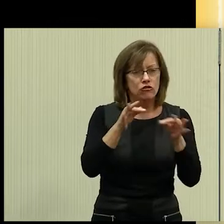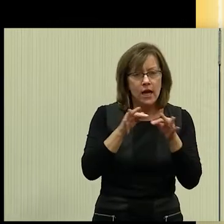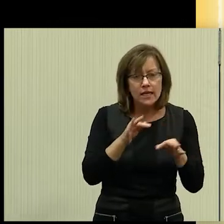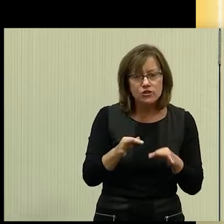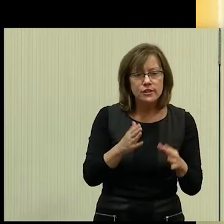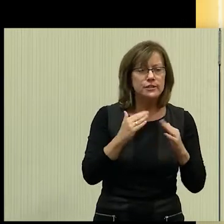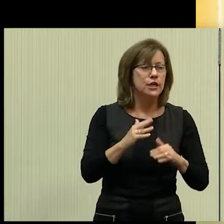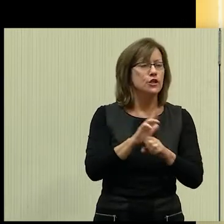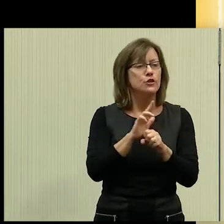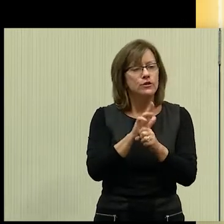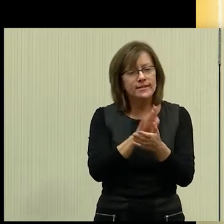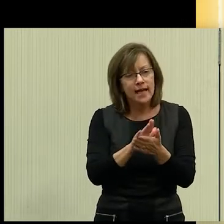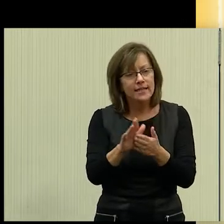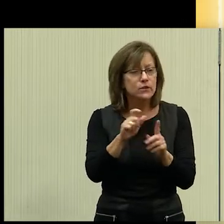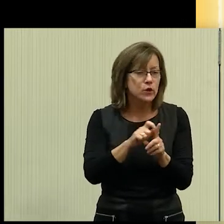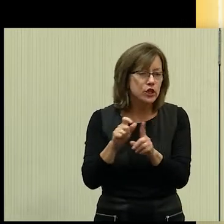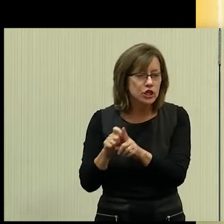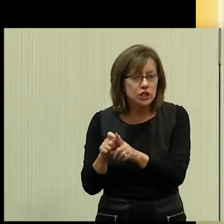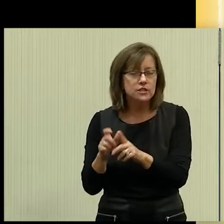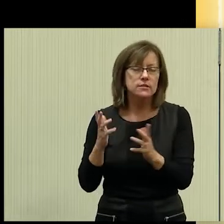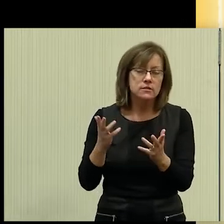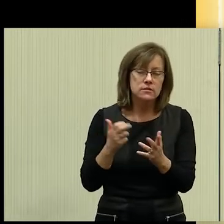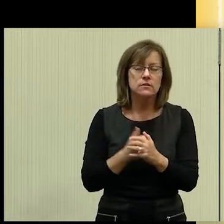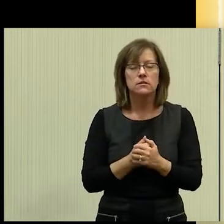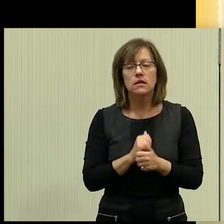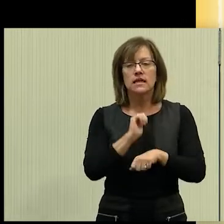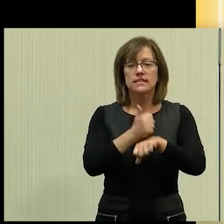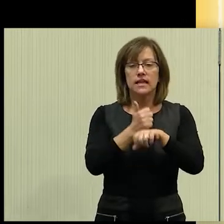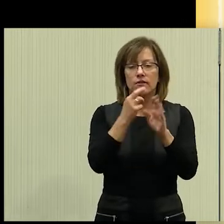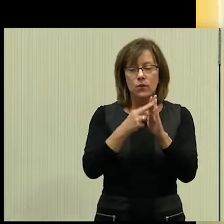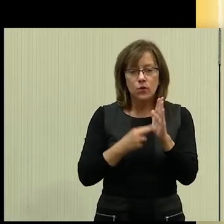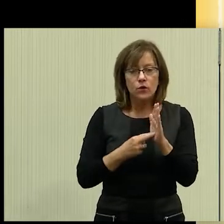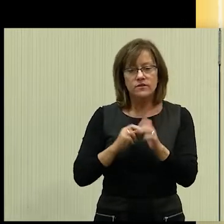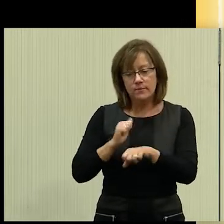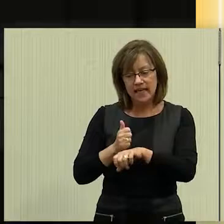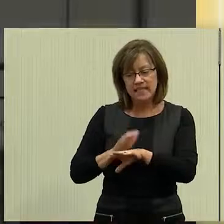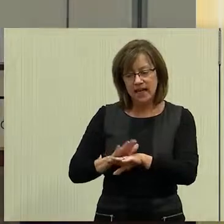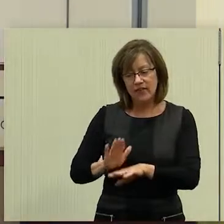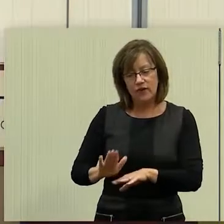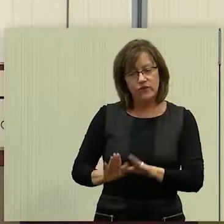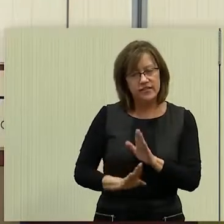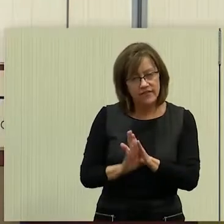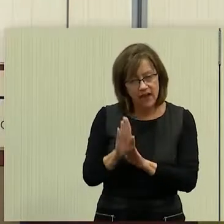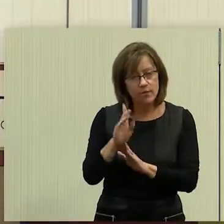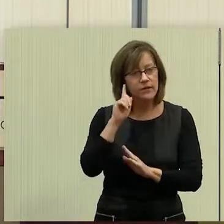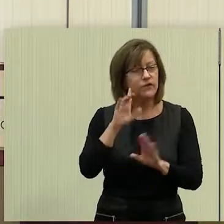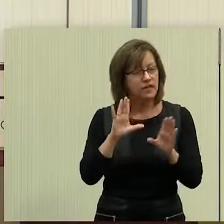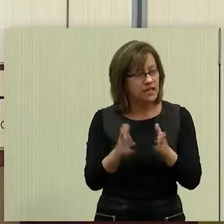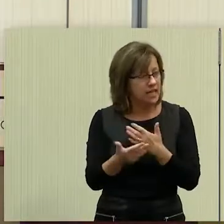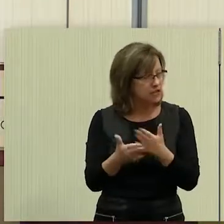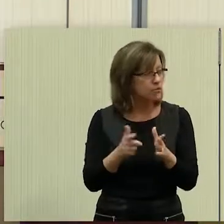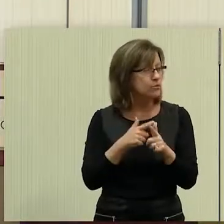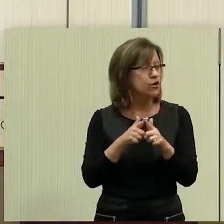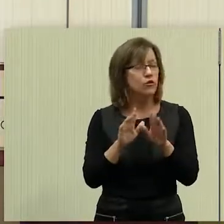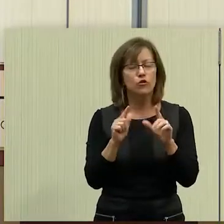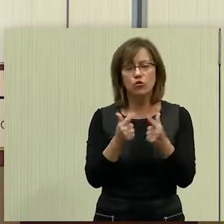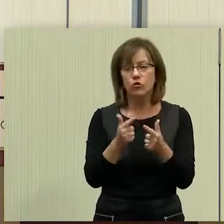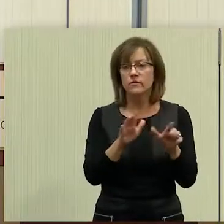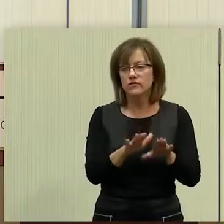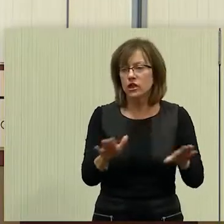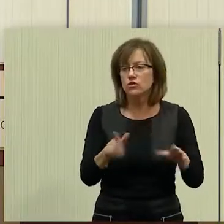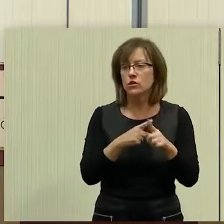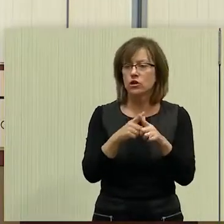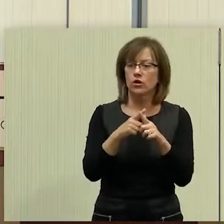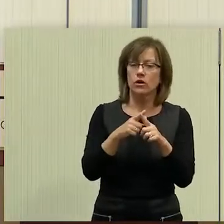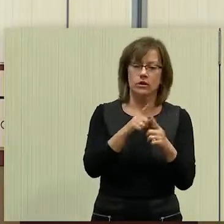rules have to be set based on the child's development, right? For your classroom or your group of children or the individual